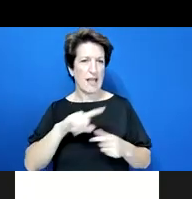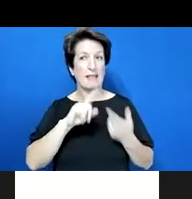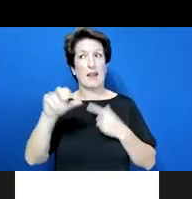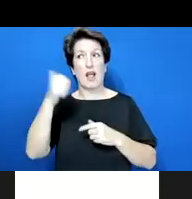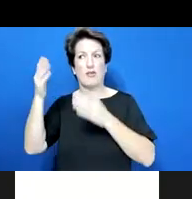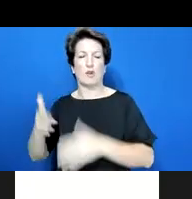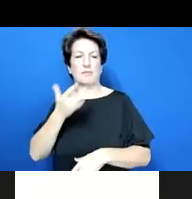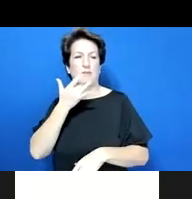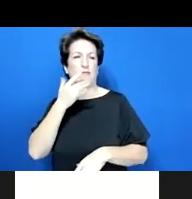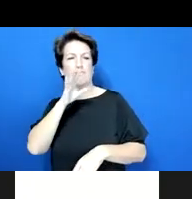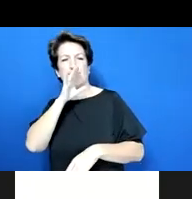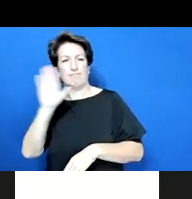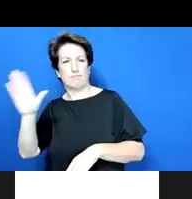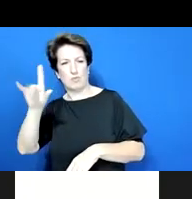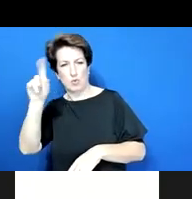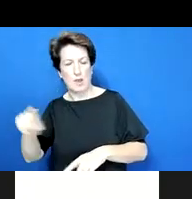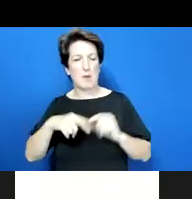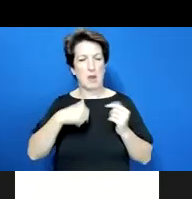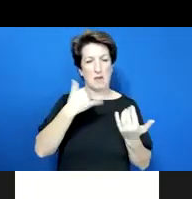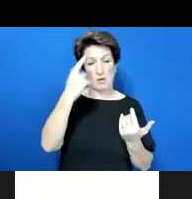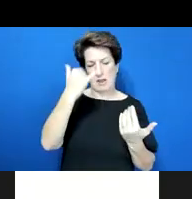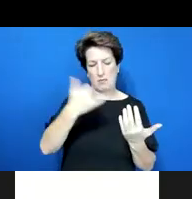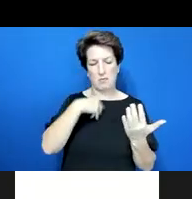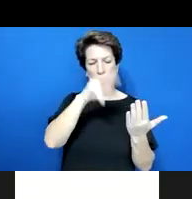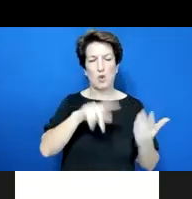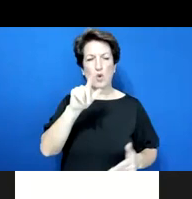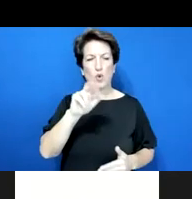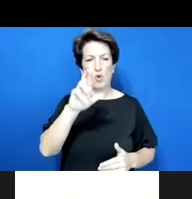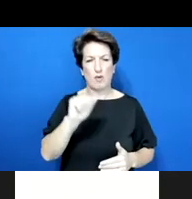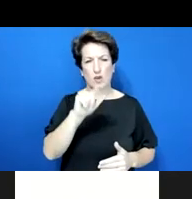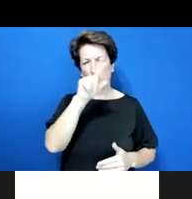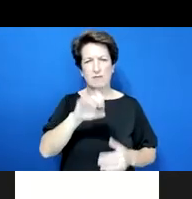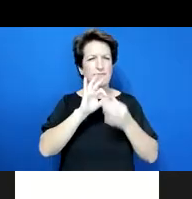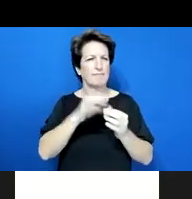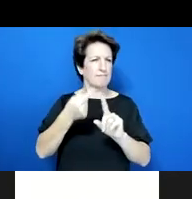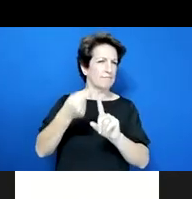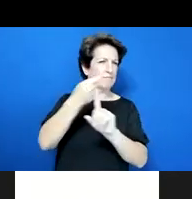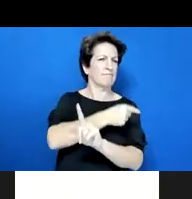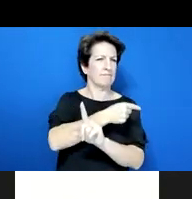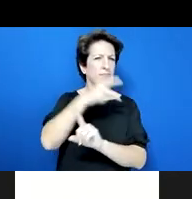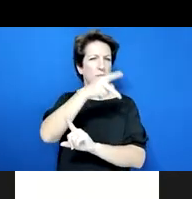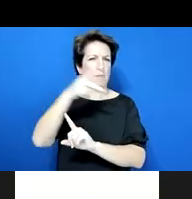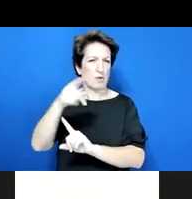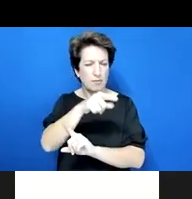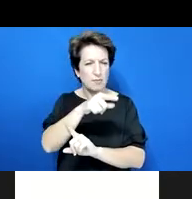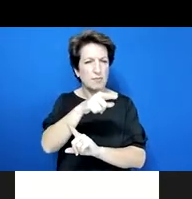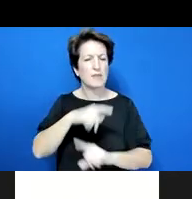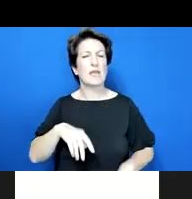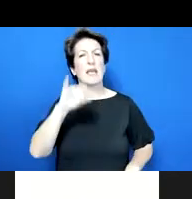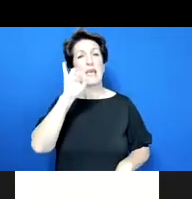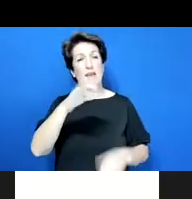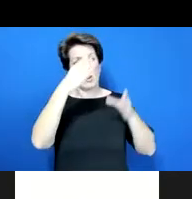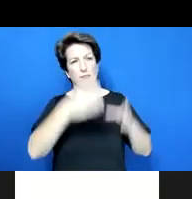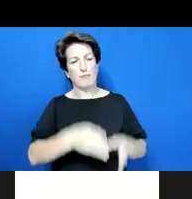question. Sure. But Laura had a question. I think it was in reference to your last slide, the previous slide. What if the person does not